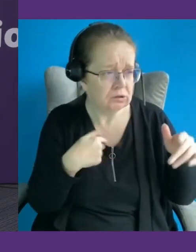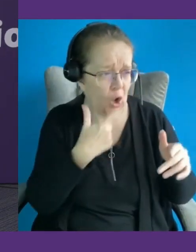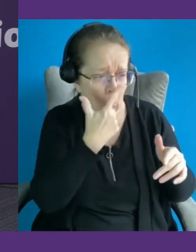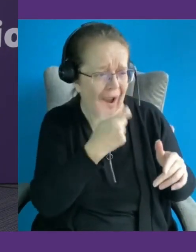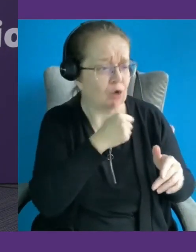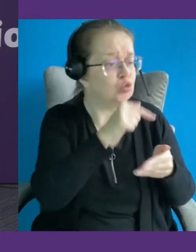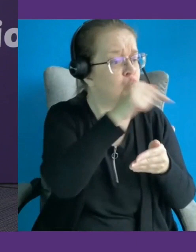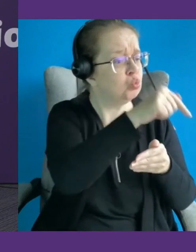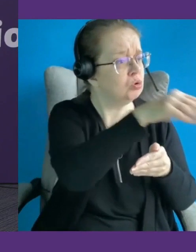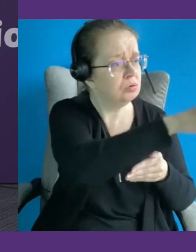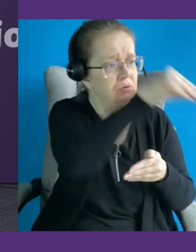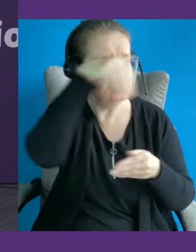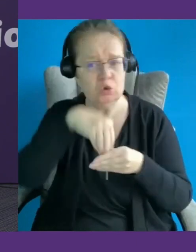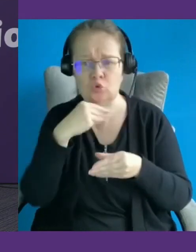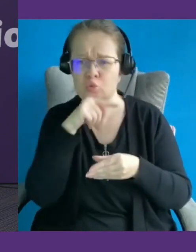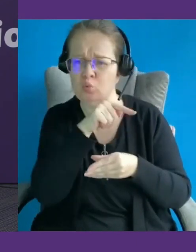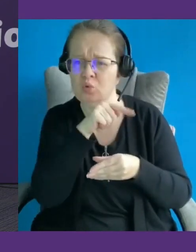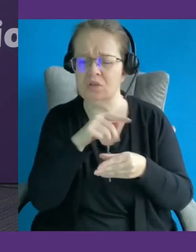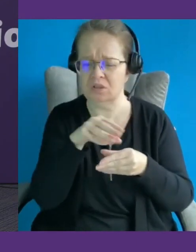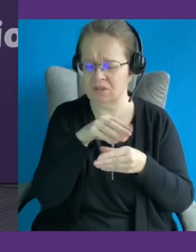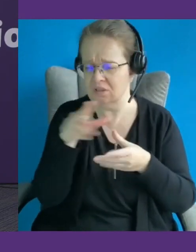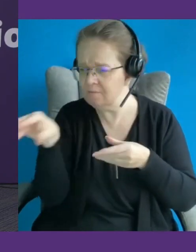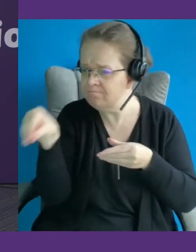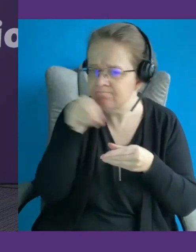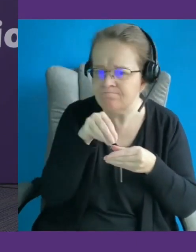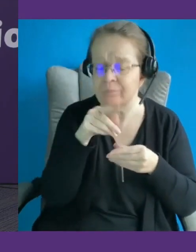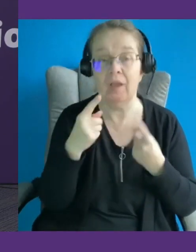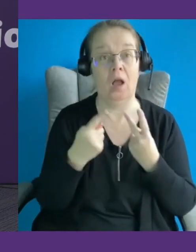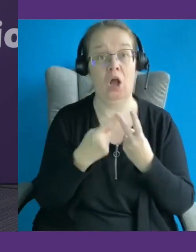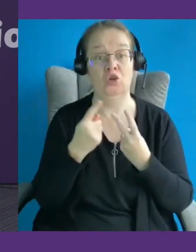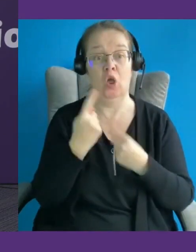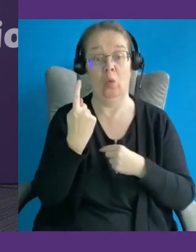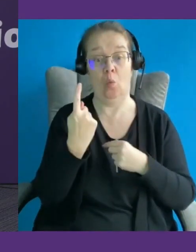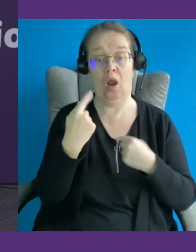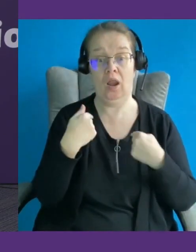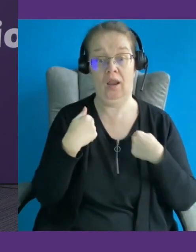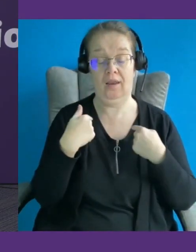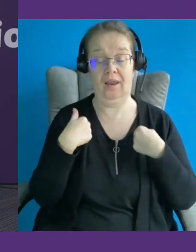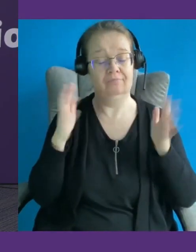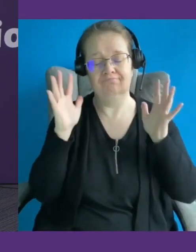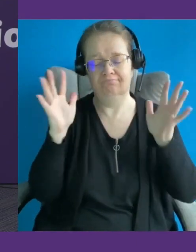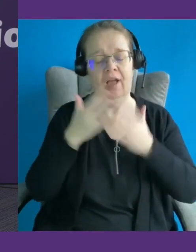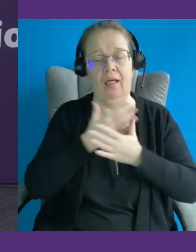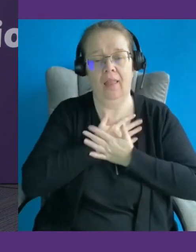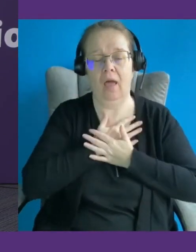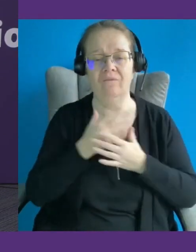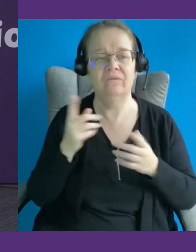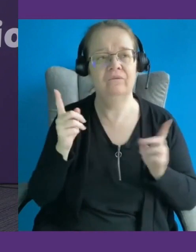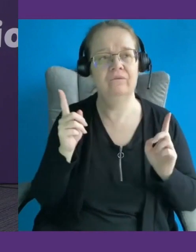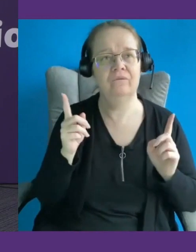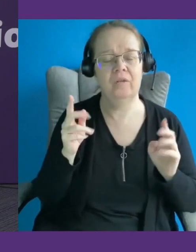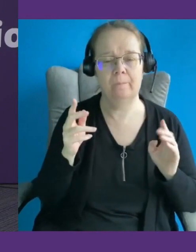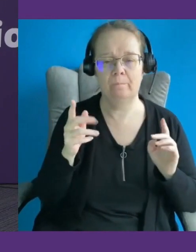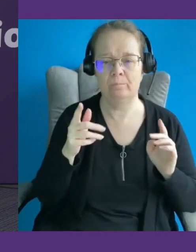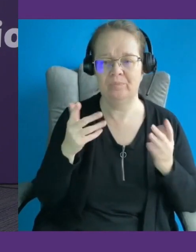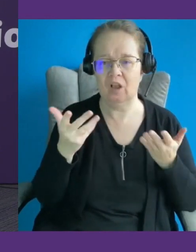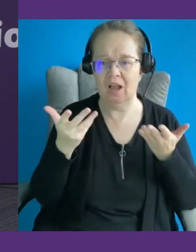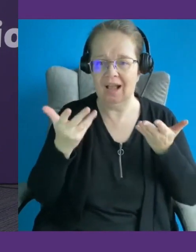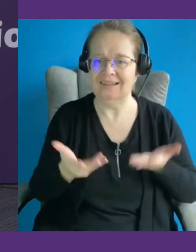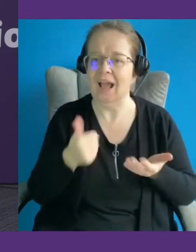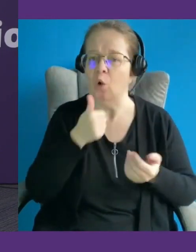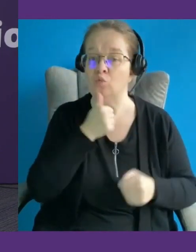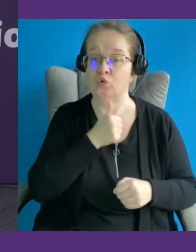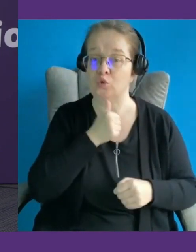here? Another one that I love, the kind of same thing, this was, we are now using